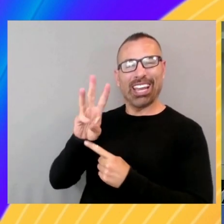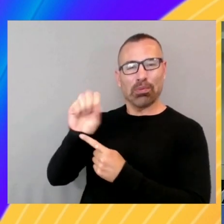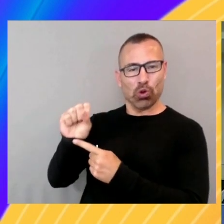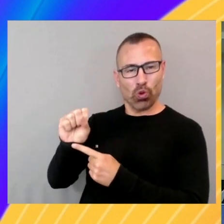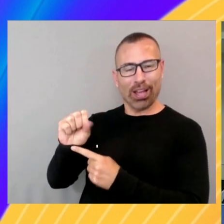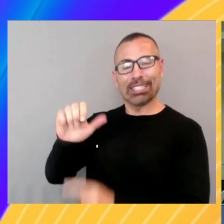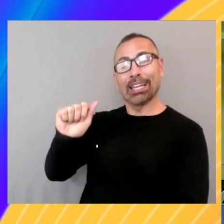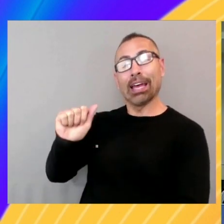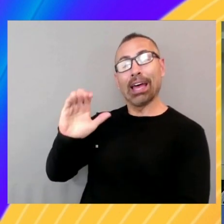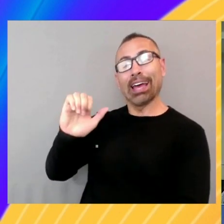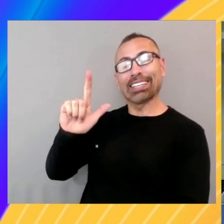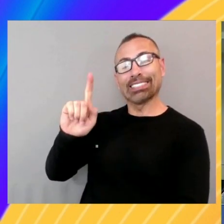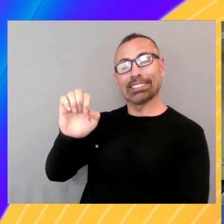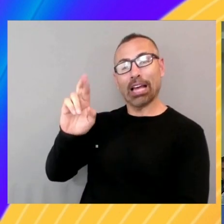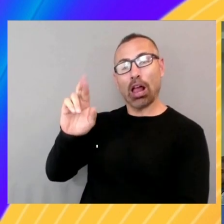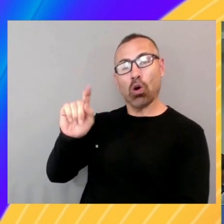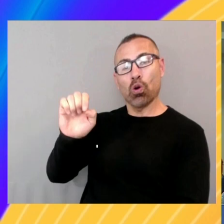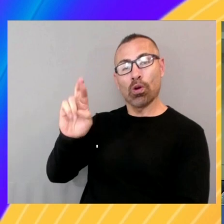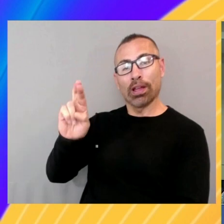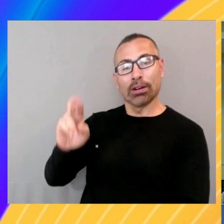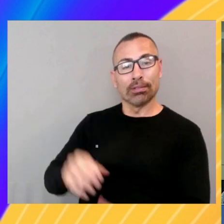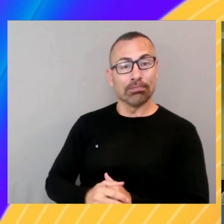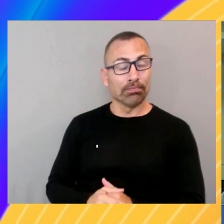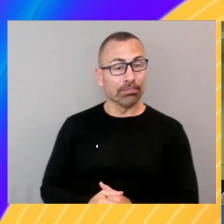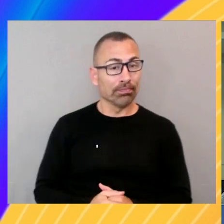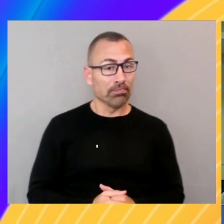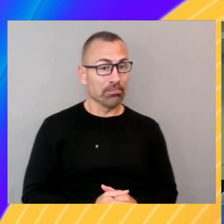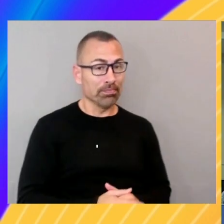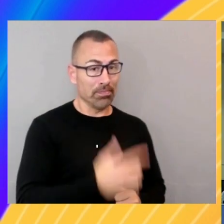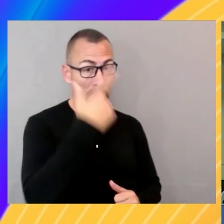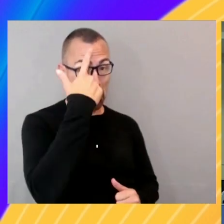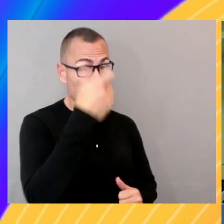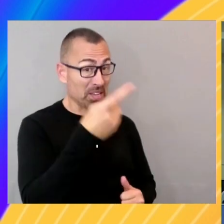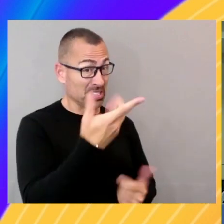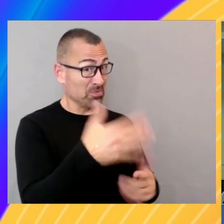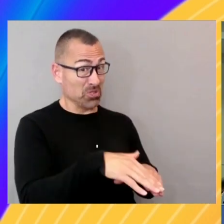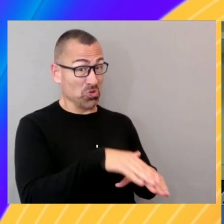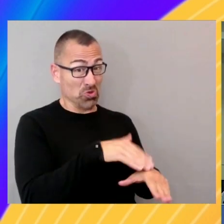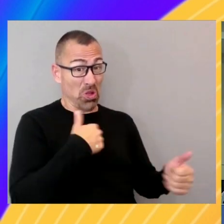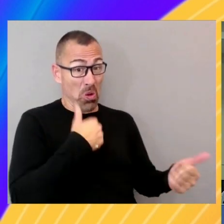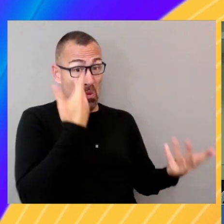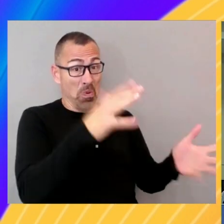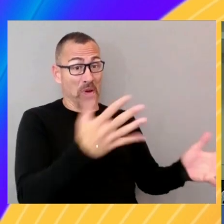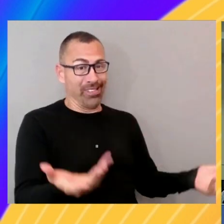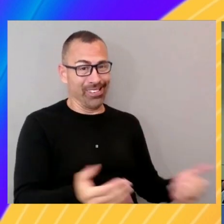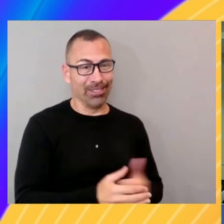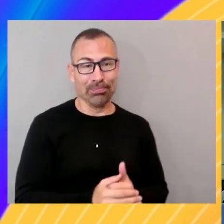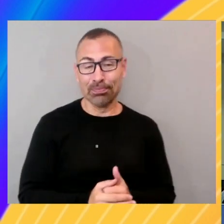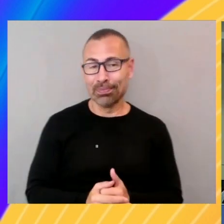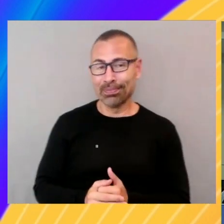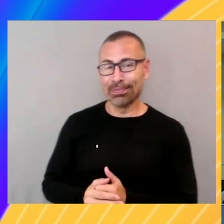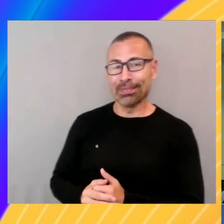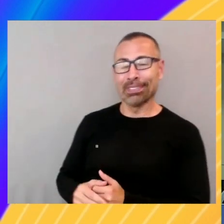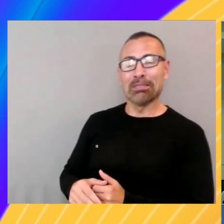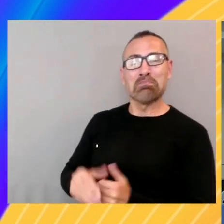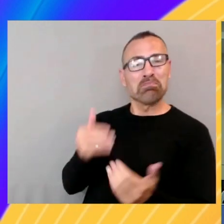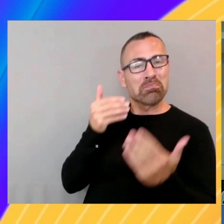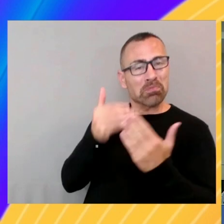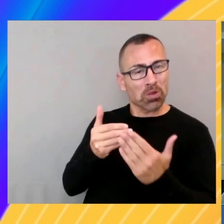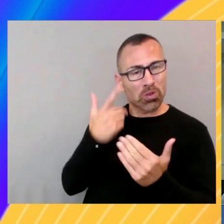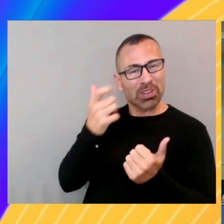but because it was too slow. Well, you're close. Okay. Because he wanted to fast track to the journey to the